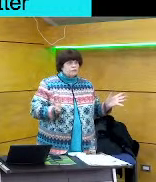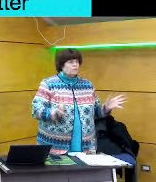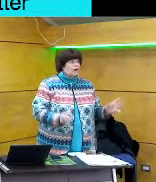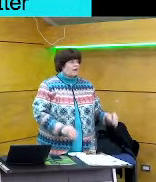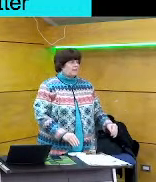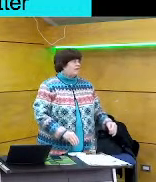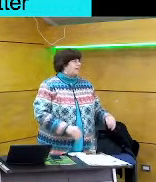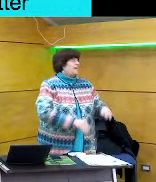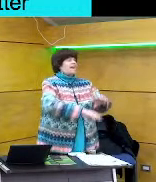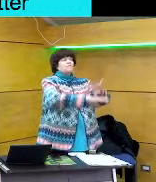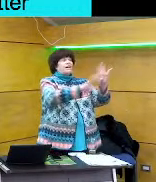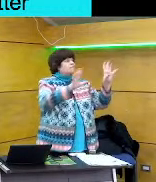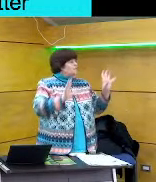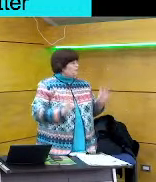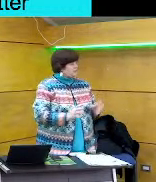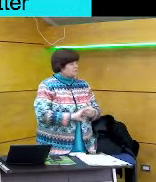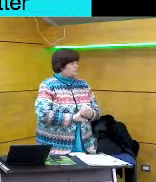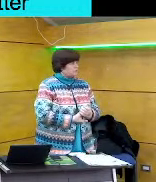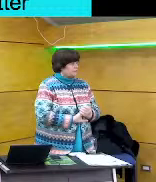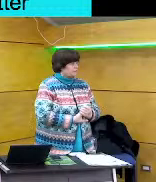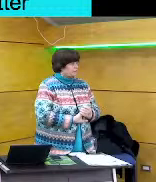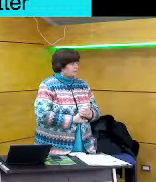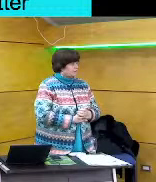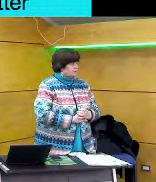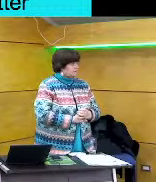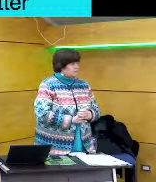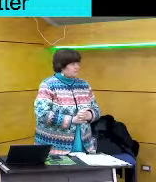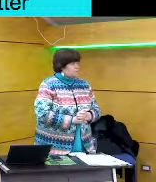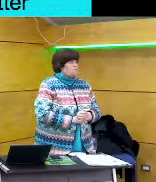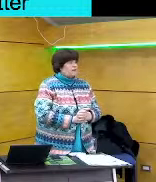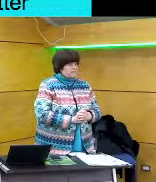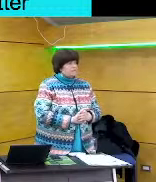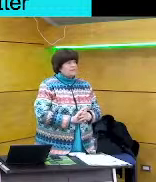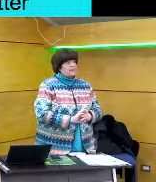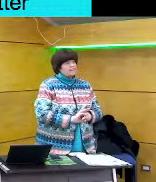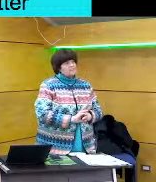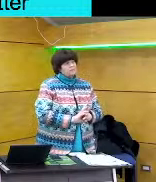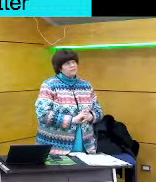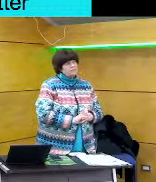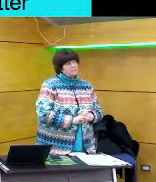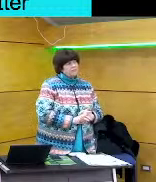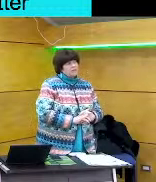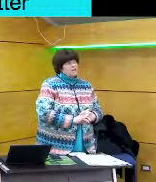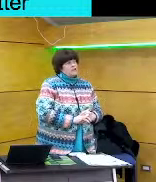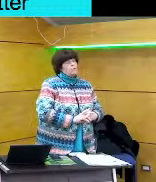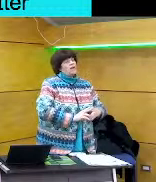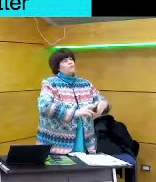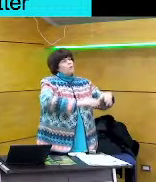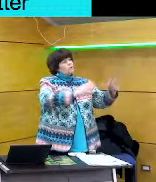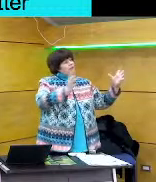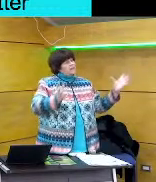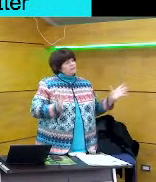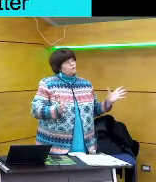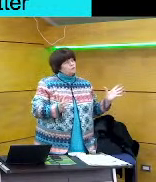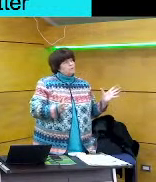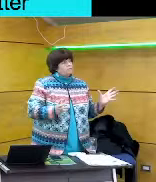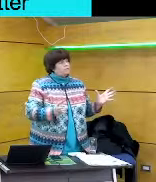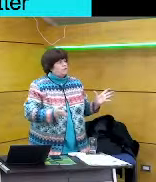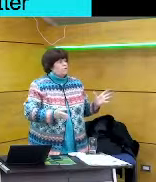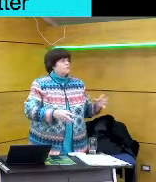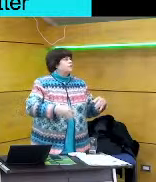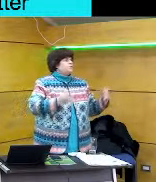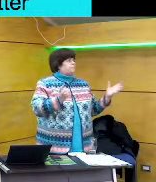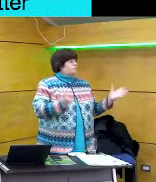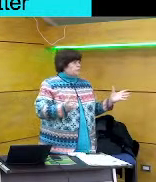to just try and have everybody do it. Many of the activities, you have a whole classroom